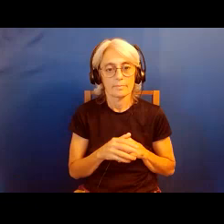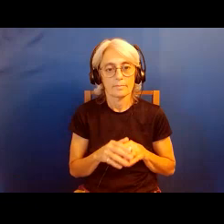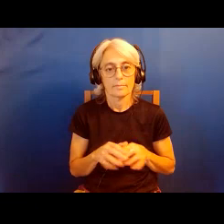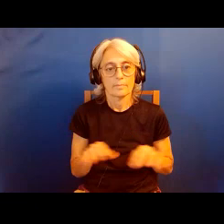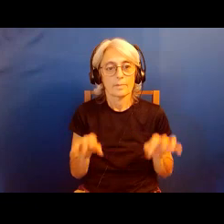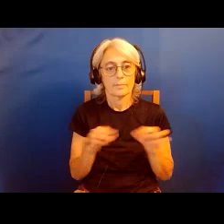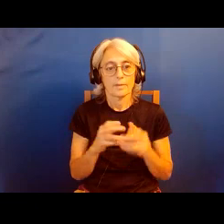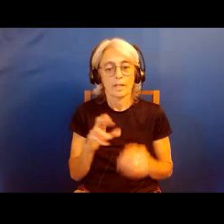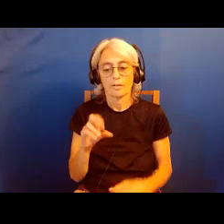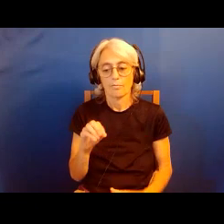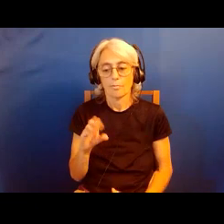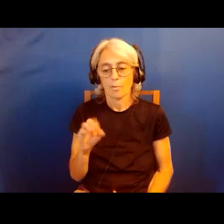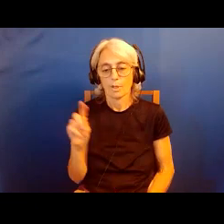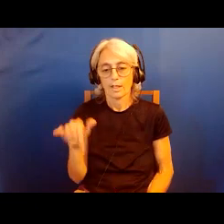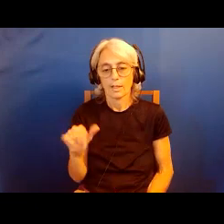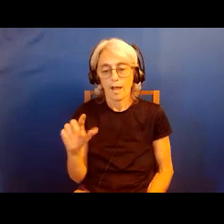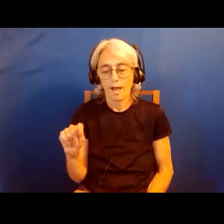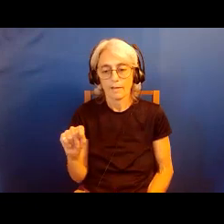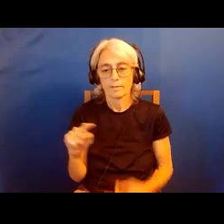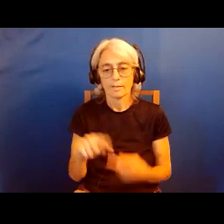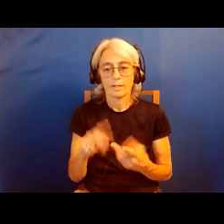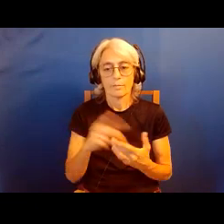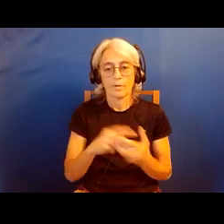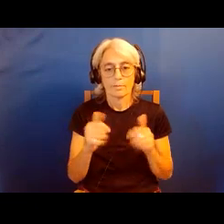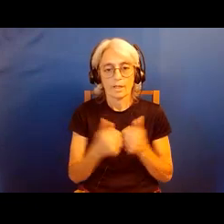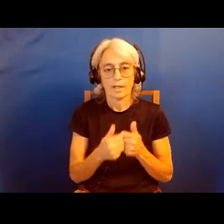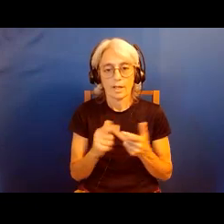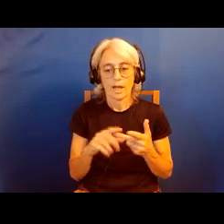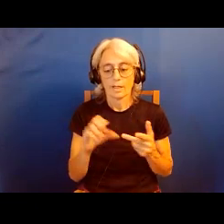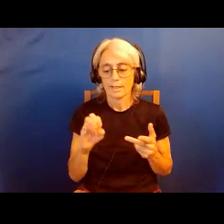Act, program challenges, and sales progress.